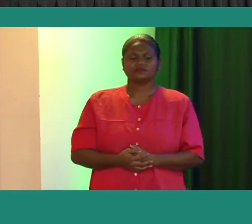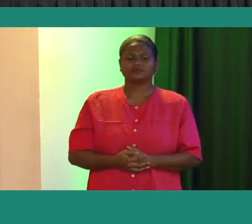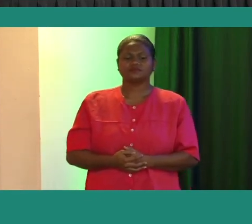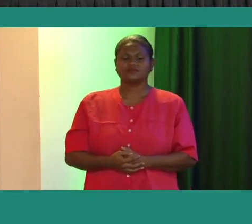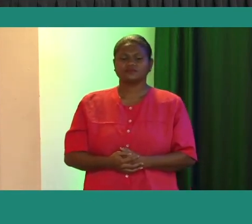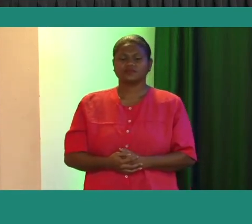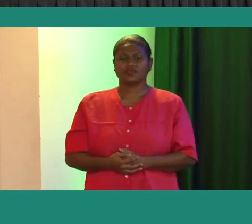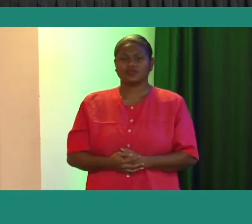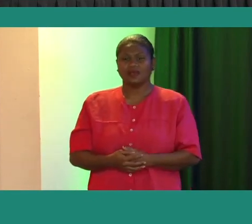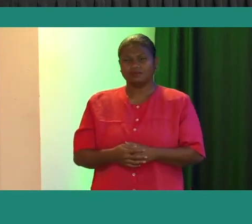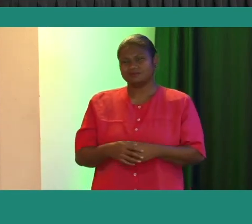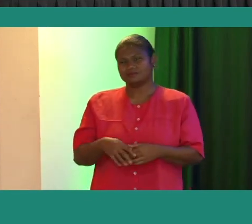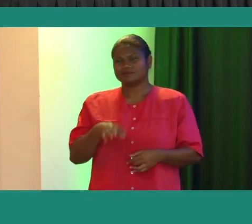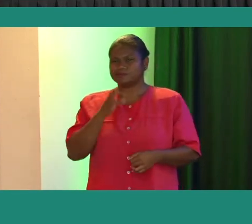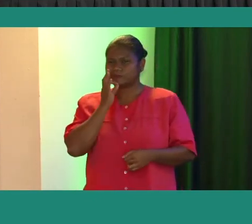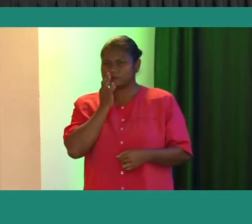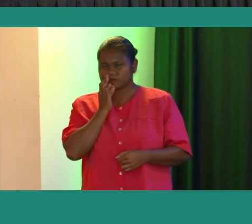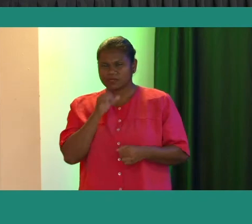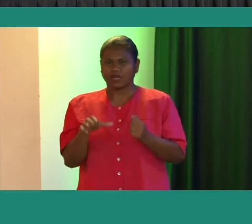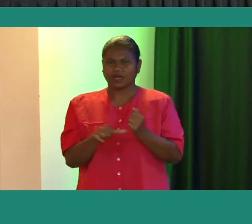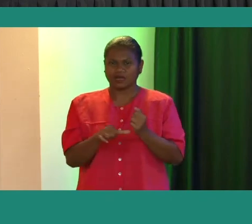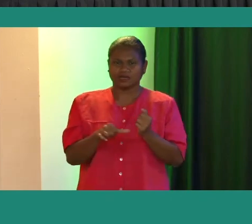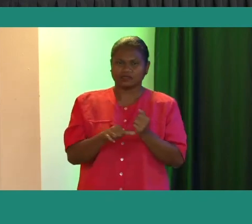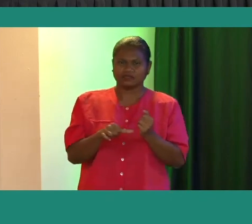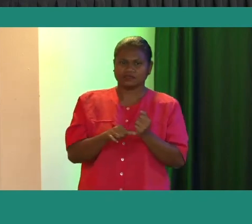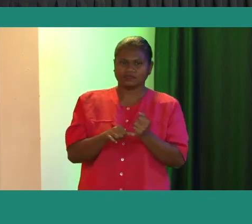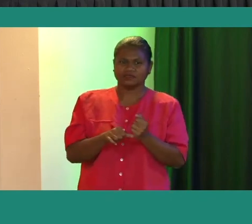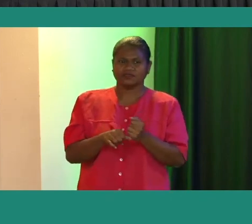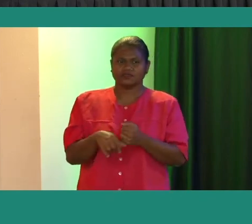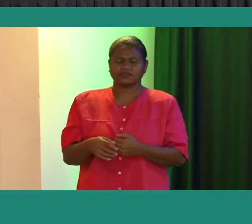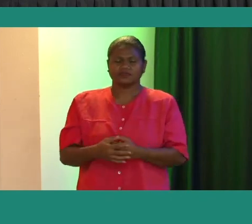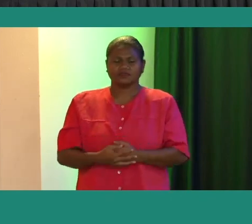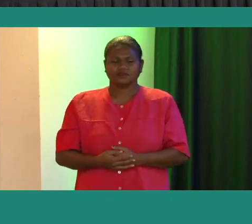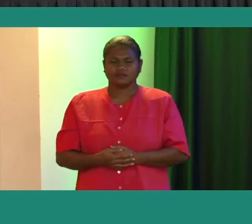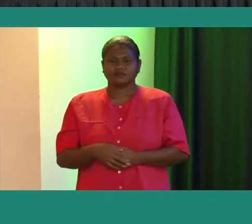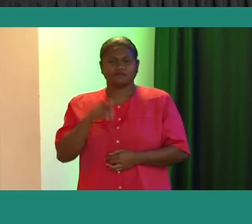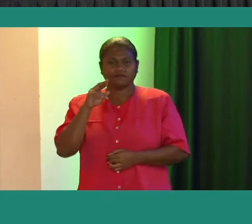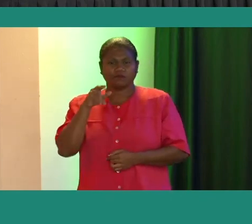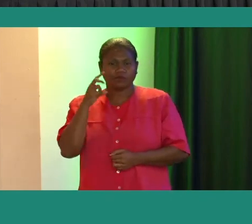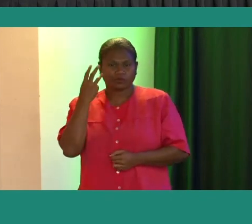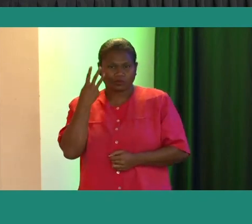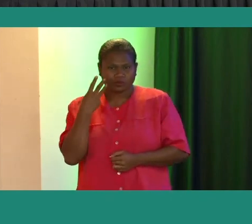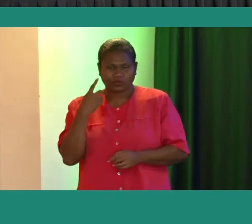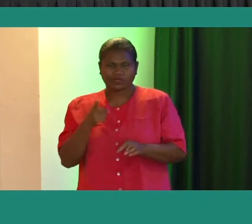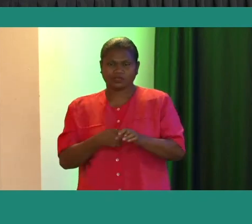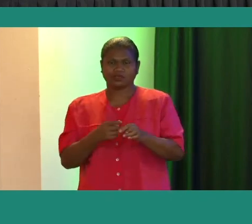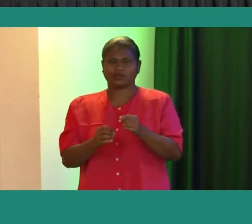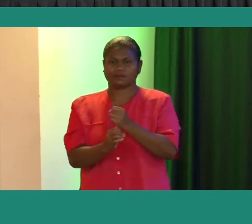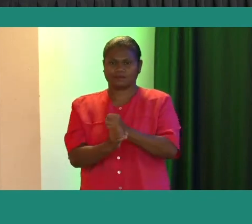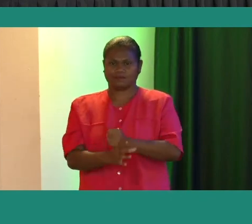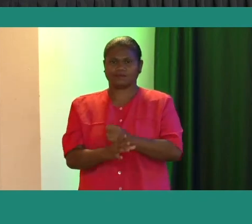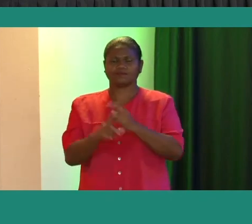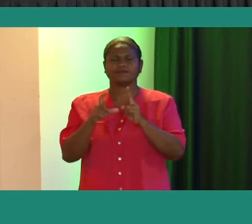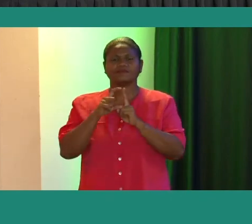service. Even though they have the merit, they have the qualifications, there seems to be the